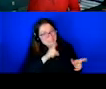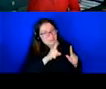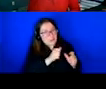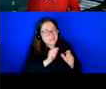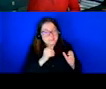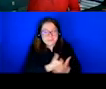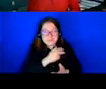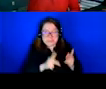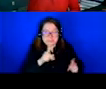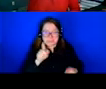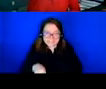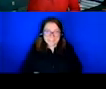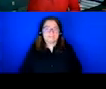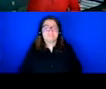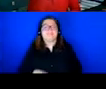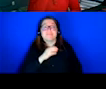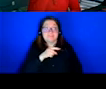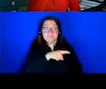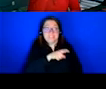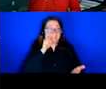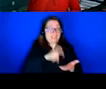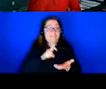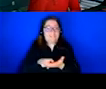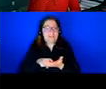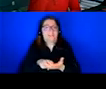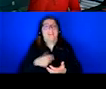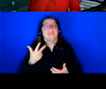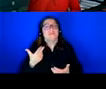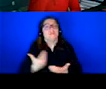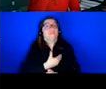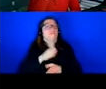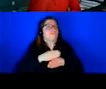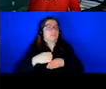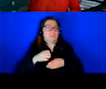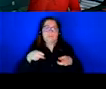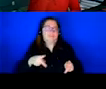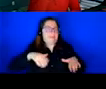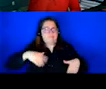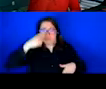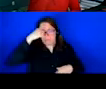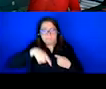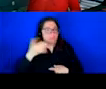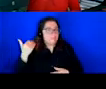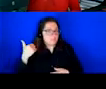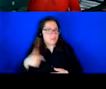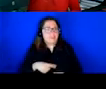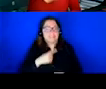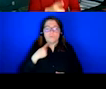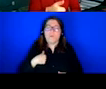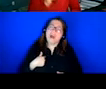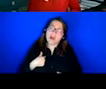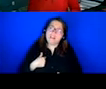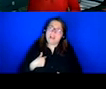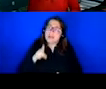And they have identified 3 new career opportunities that they didn't even think about before, because they're like, oh, I'm really good